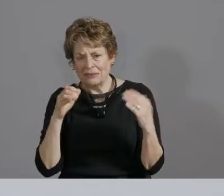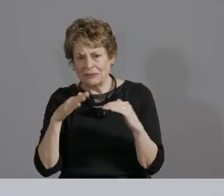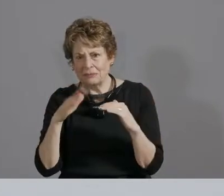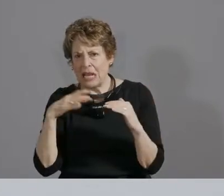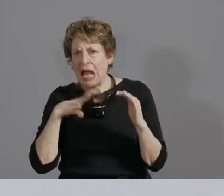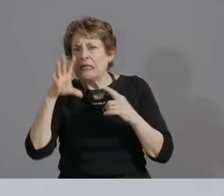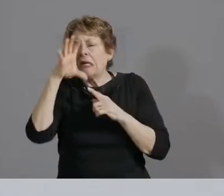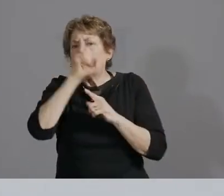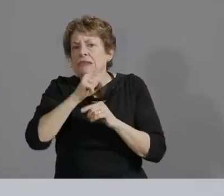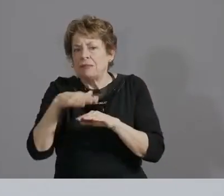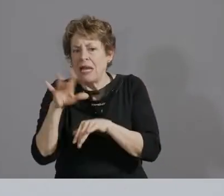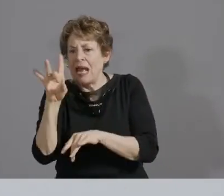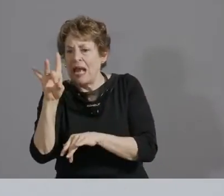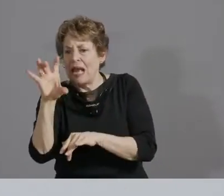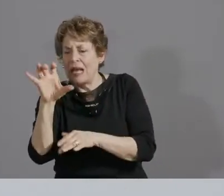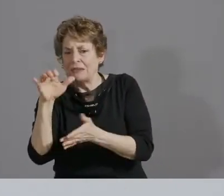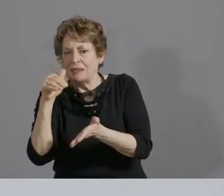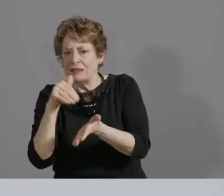doses. Here it is.